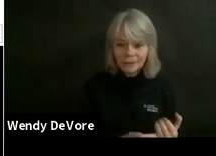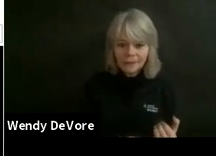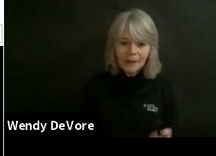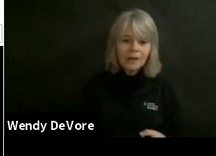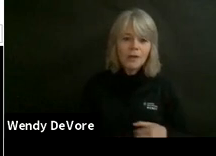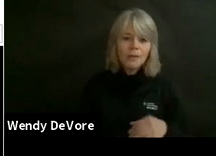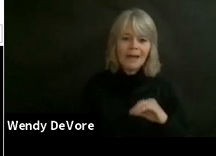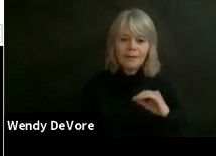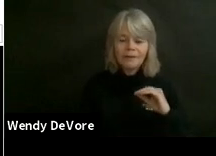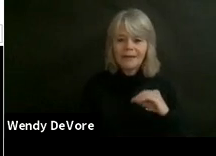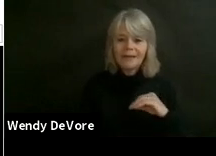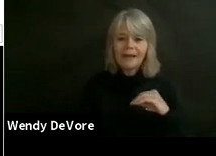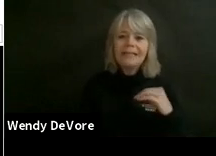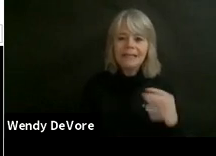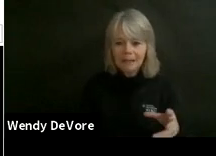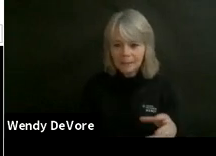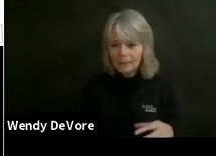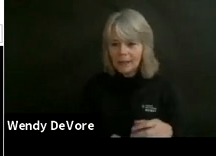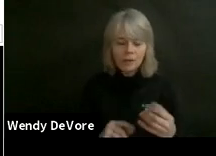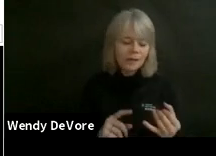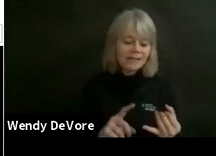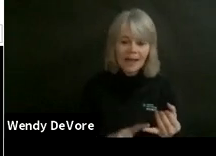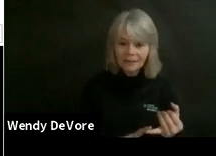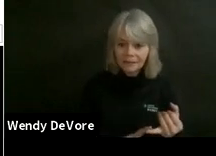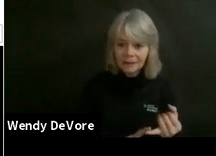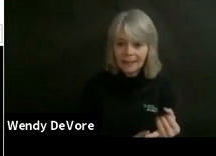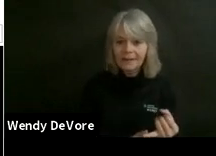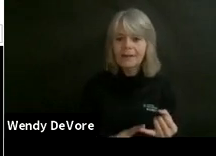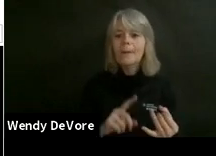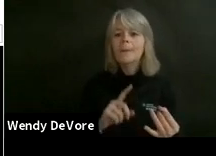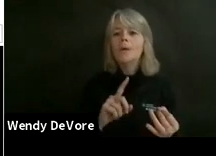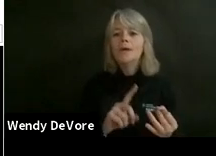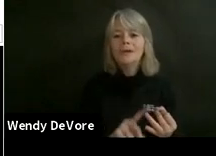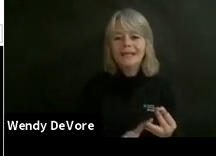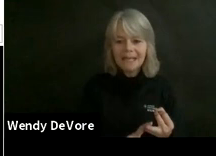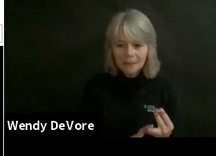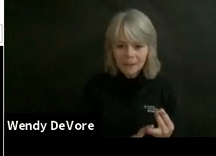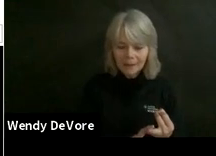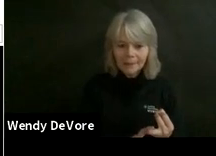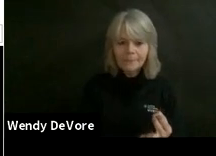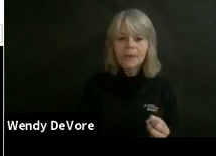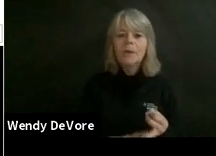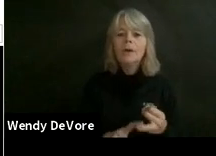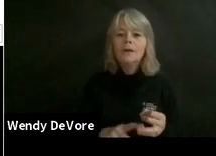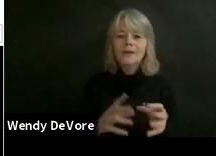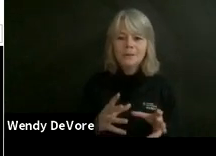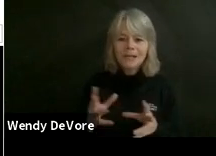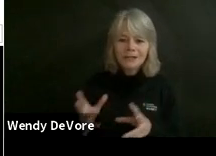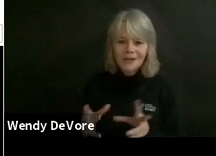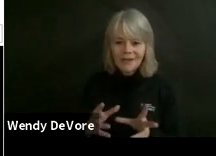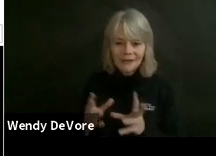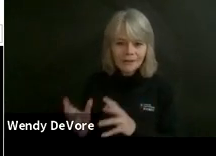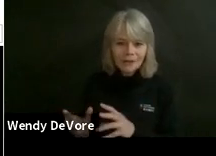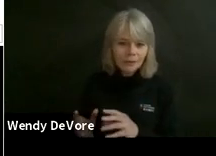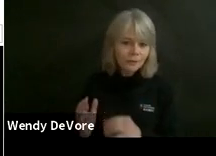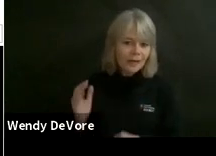zoom, you have to send a link and you can text the link or you can email it. Well, you have to make